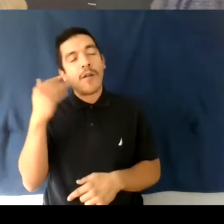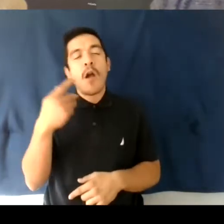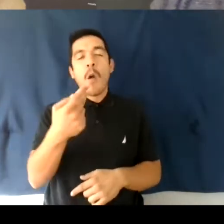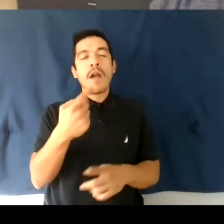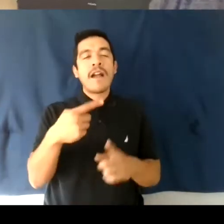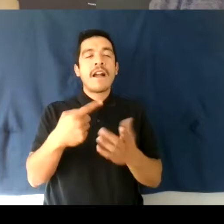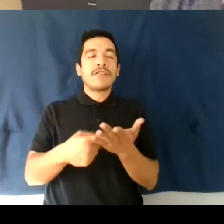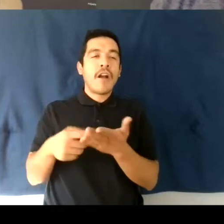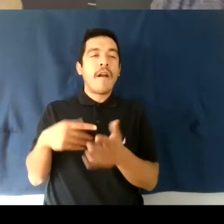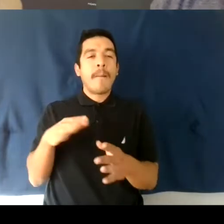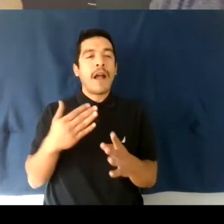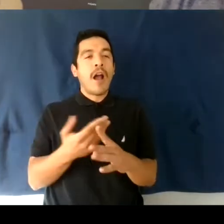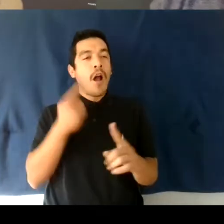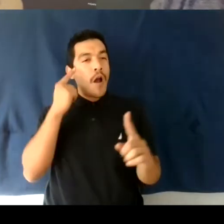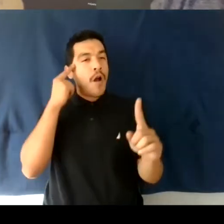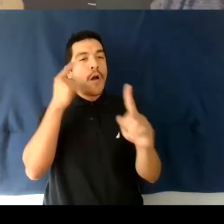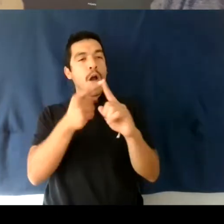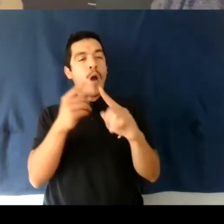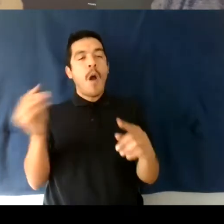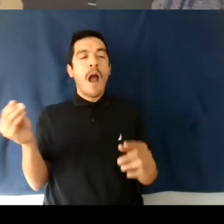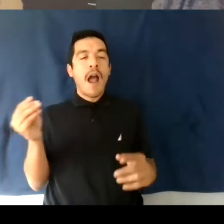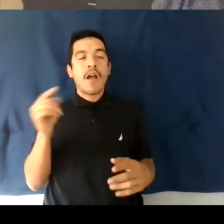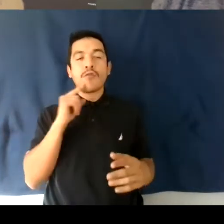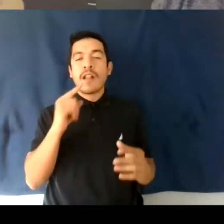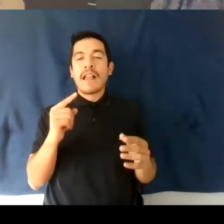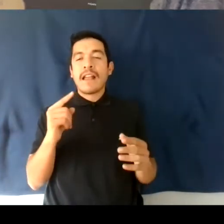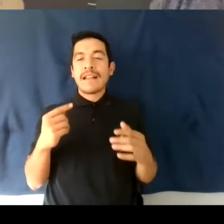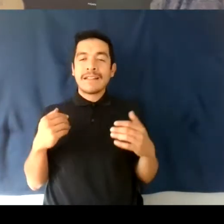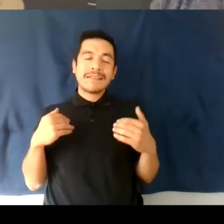and, burnout and things like that, but